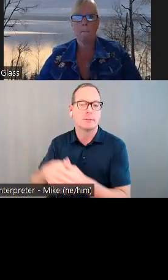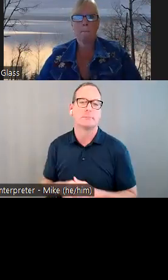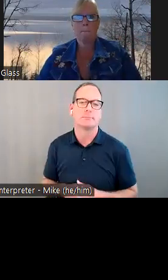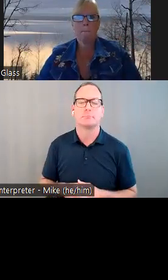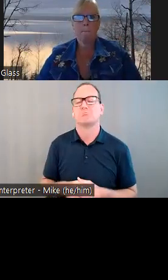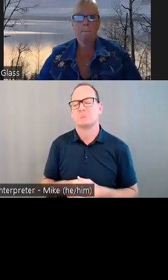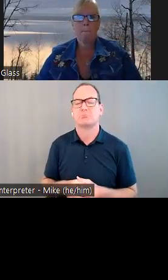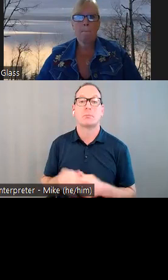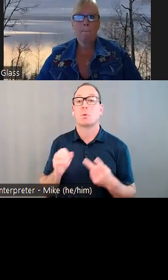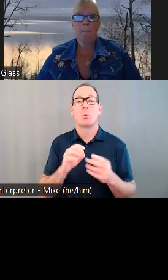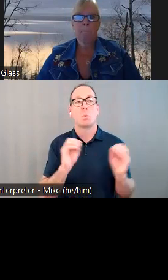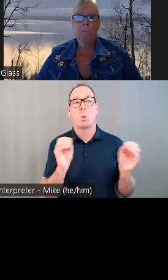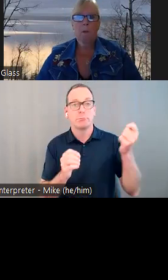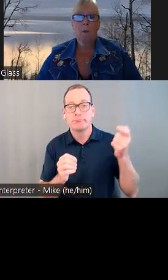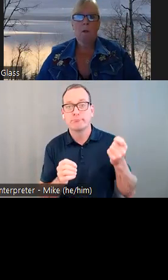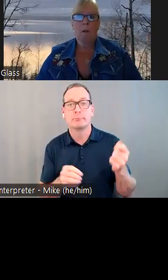income.